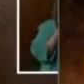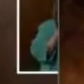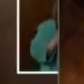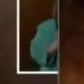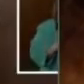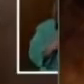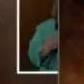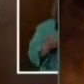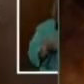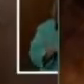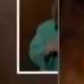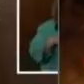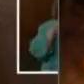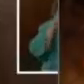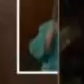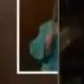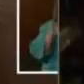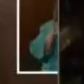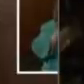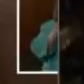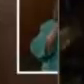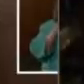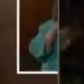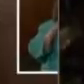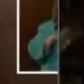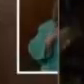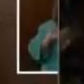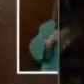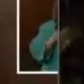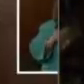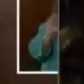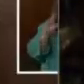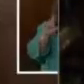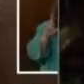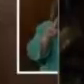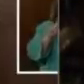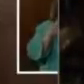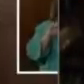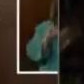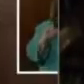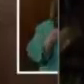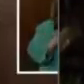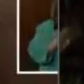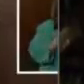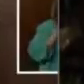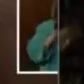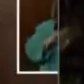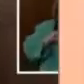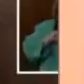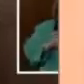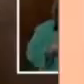to a commonwealth and a city and a community that is hurting,